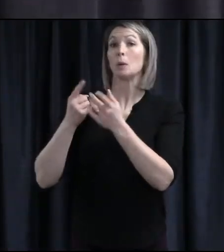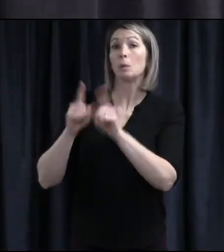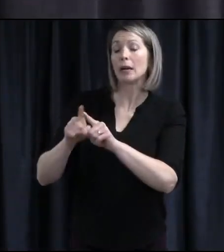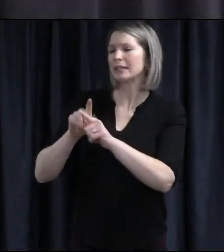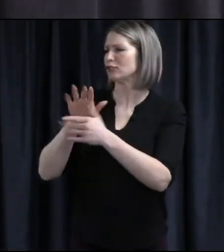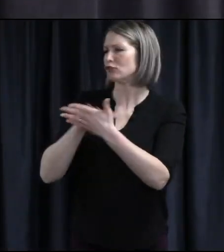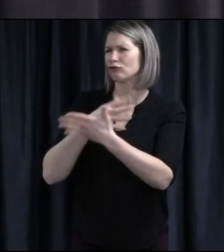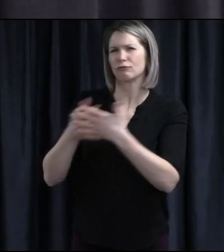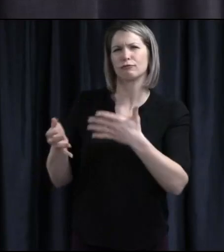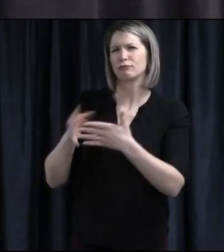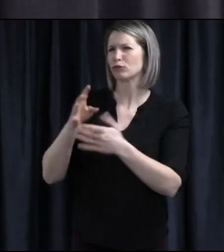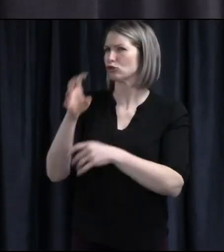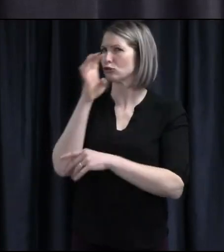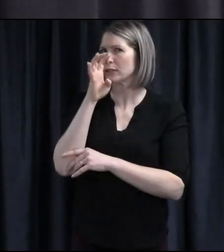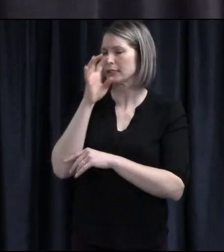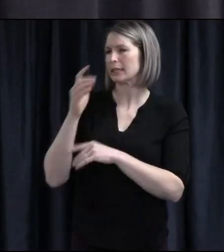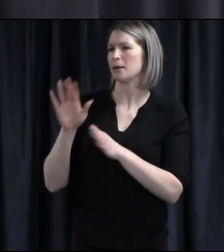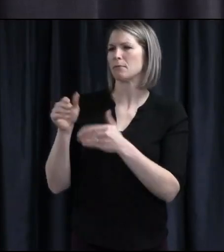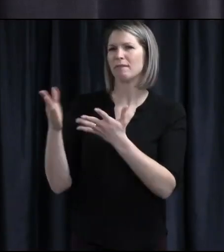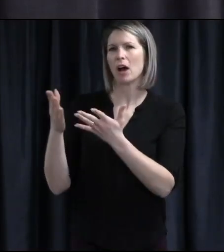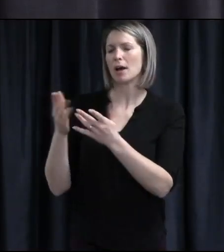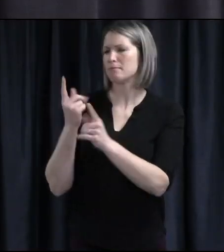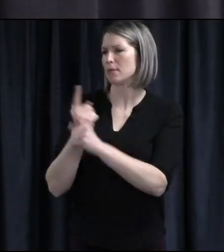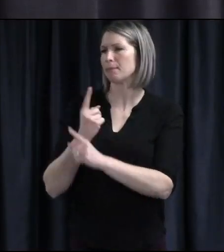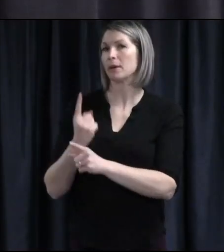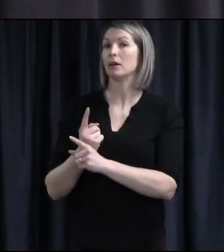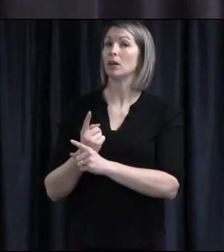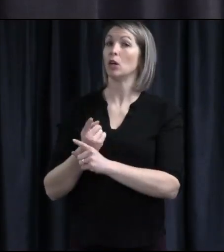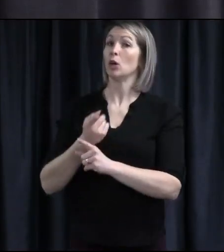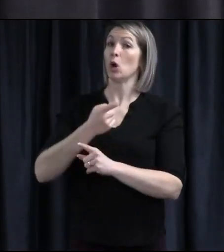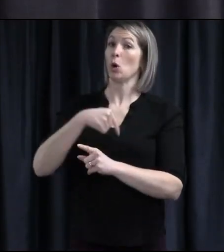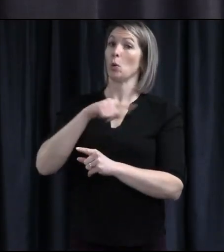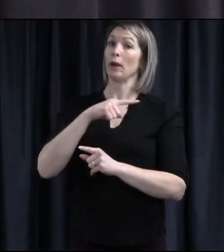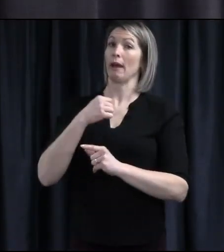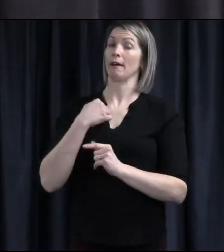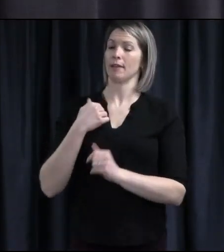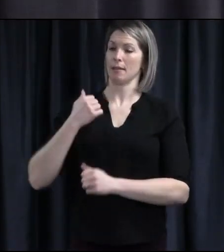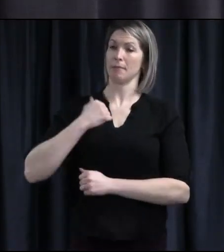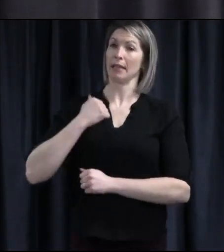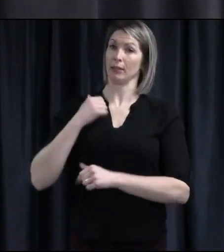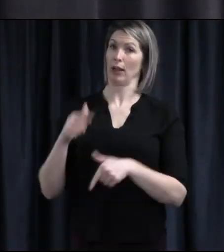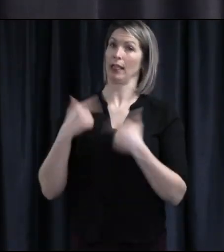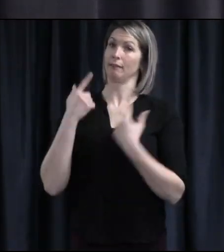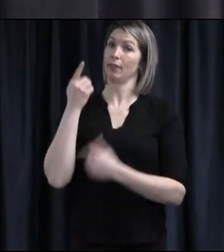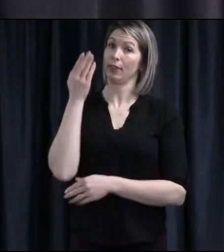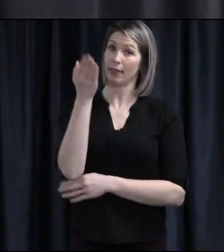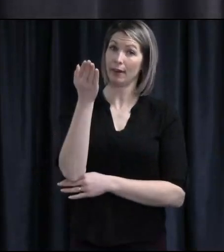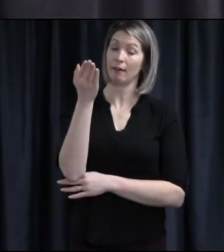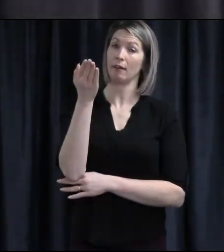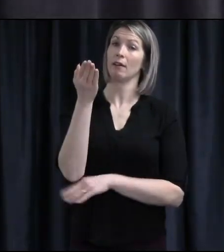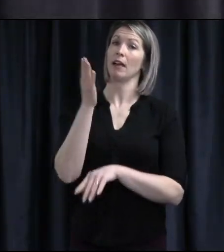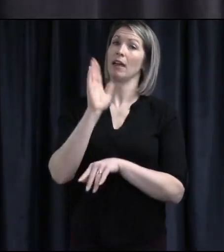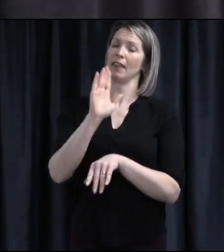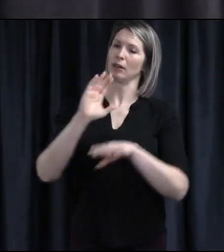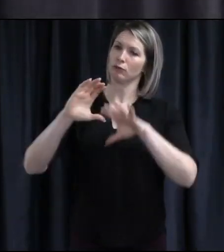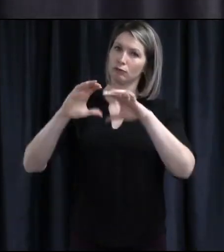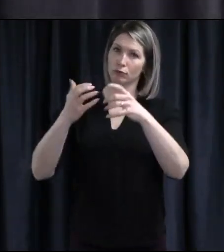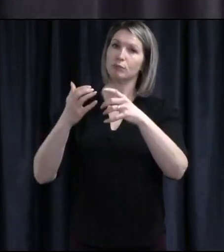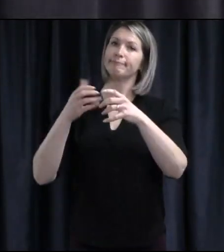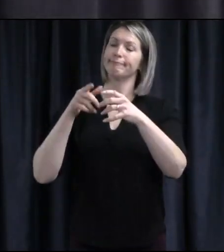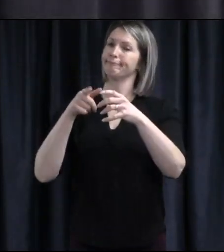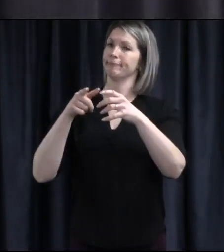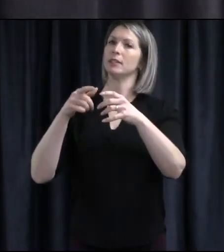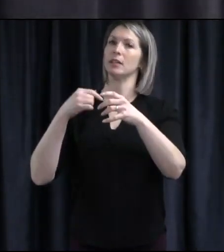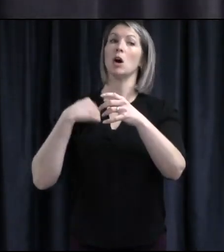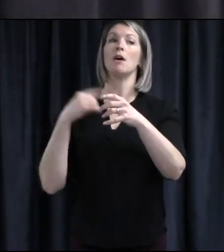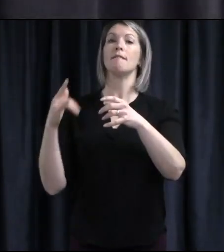cleaned. So this is really about providing a military service, support services to a squadron that would be en route to